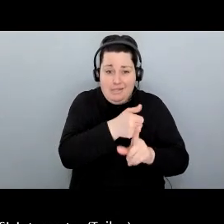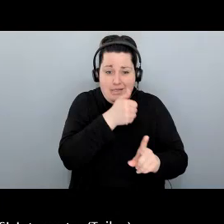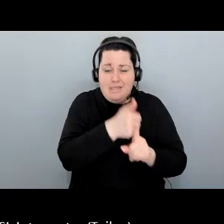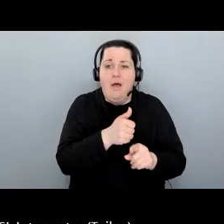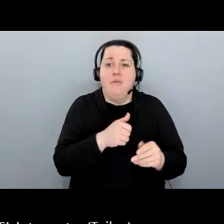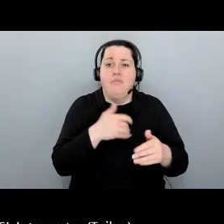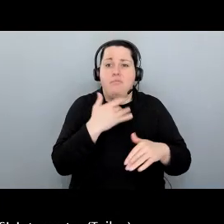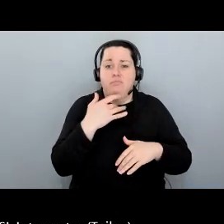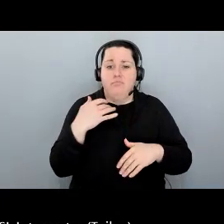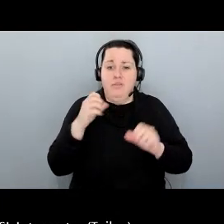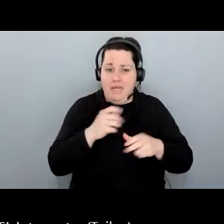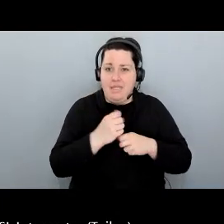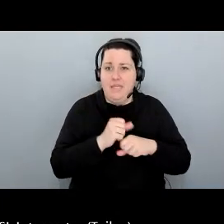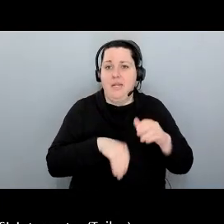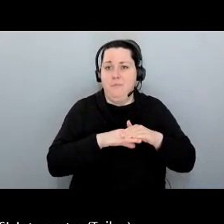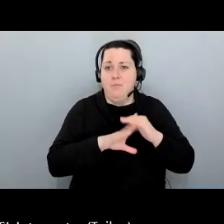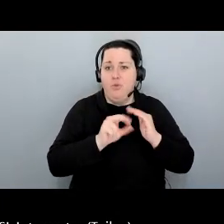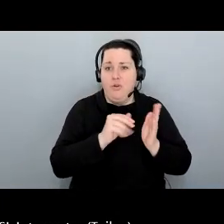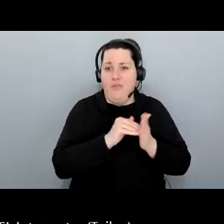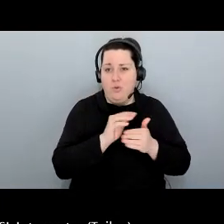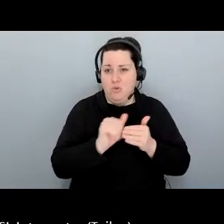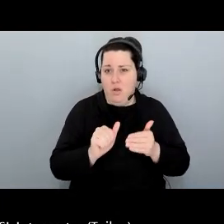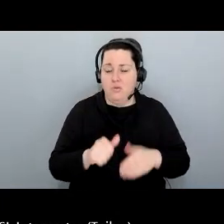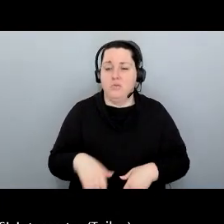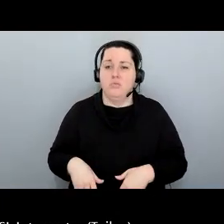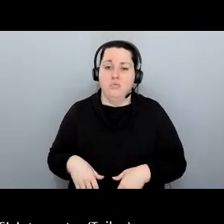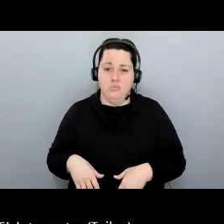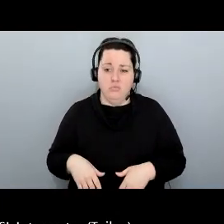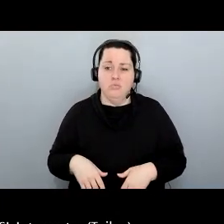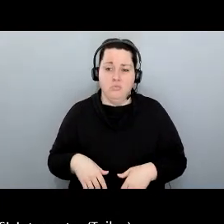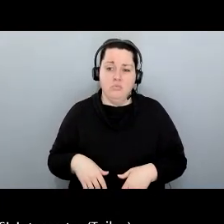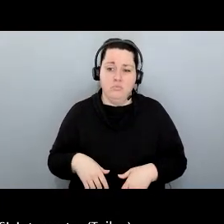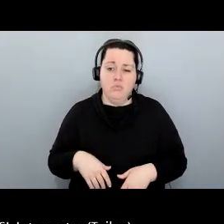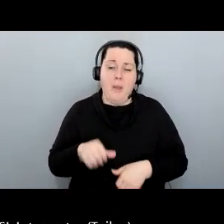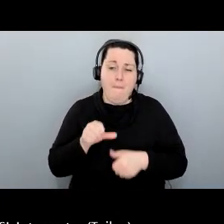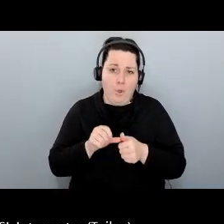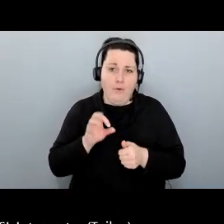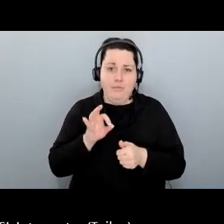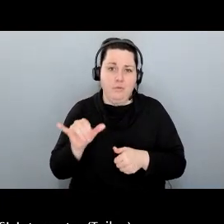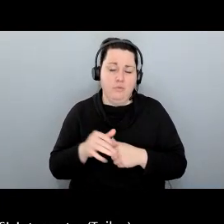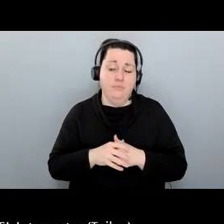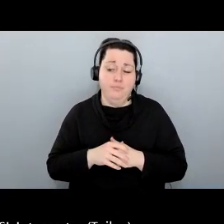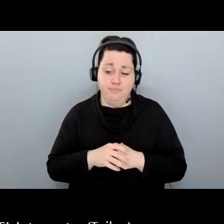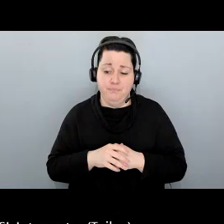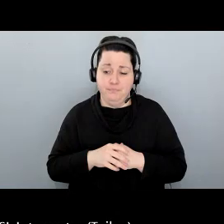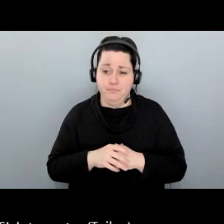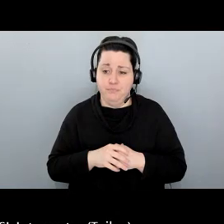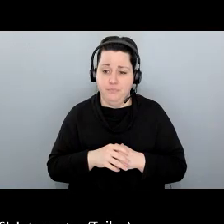to $30,000 per, fiscal year. All right.